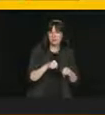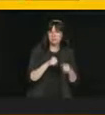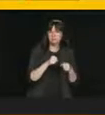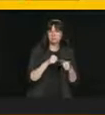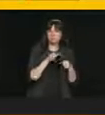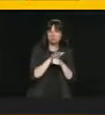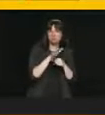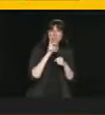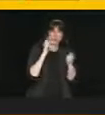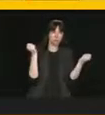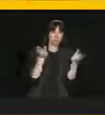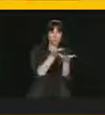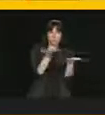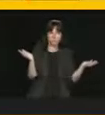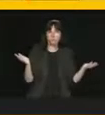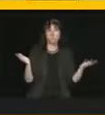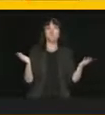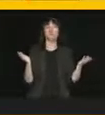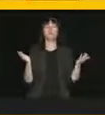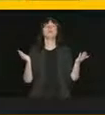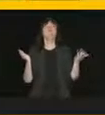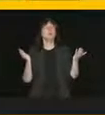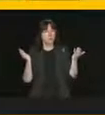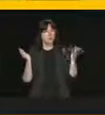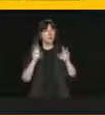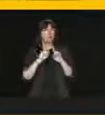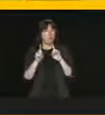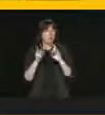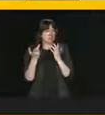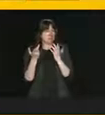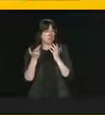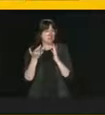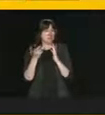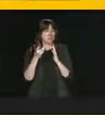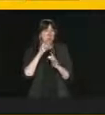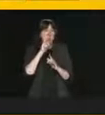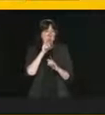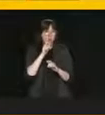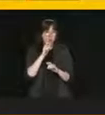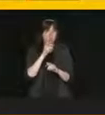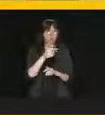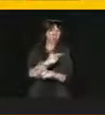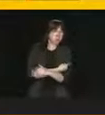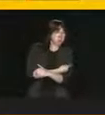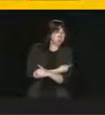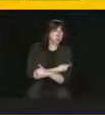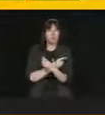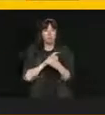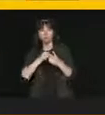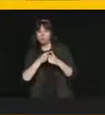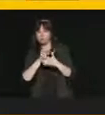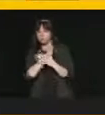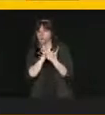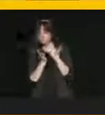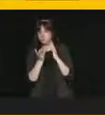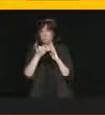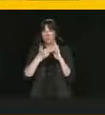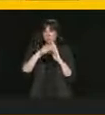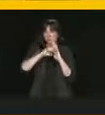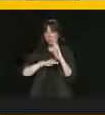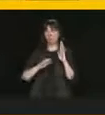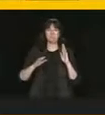the demand in Canada as soon as possible. Now, what will the protocols be? Who will be vaccinated first? Those are things that still